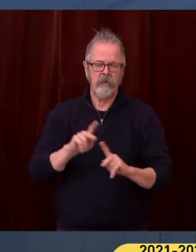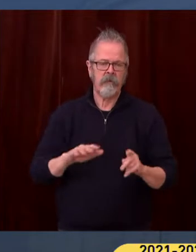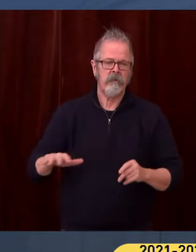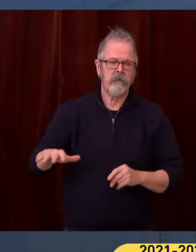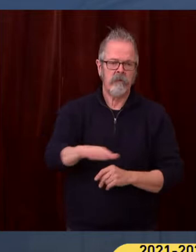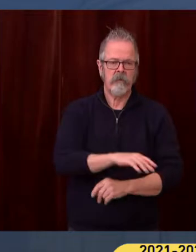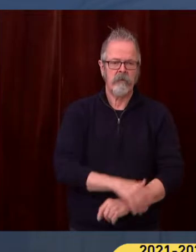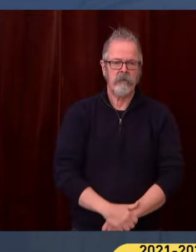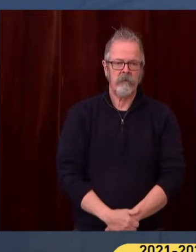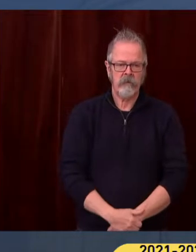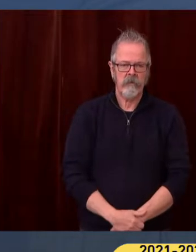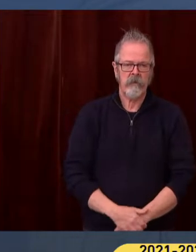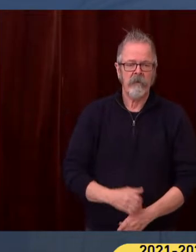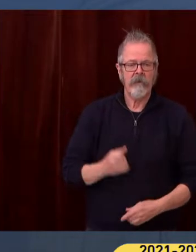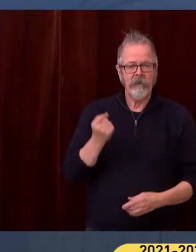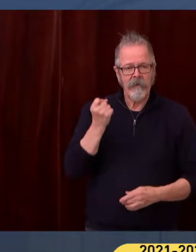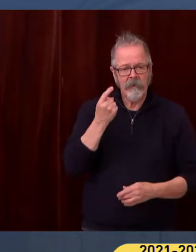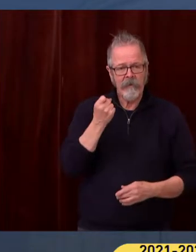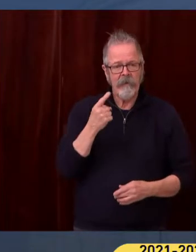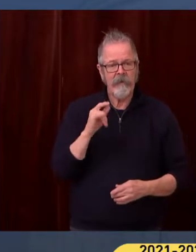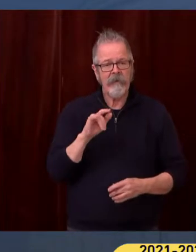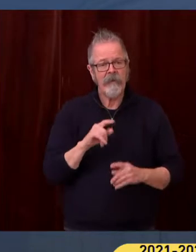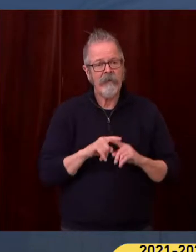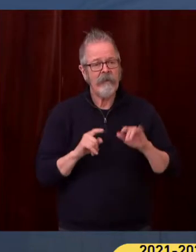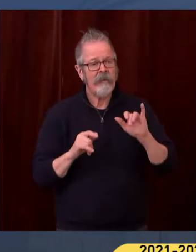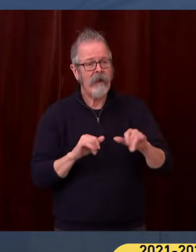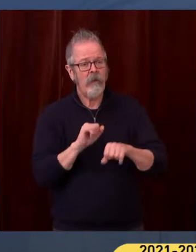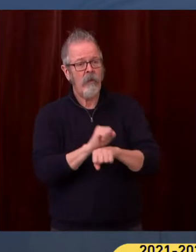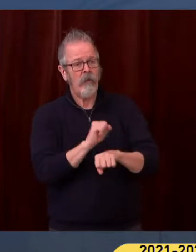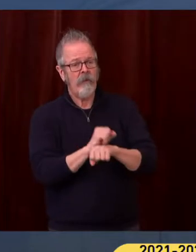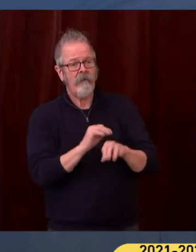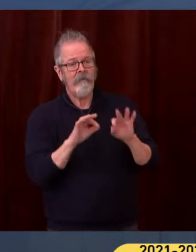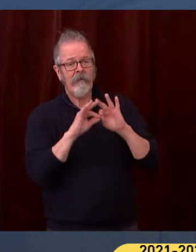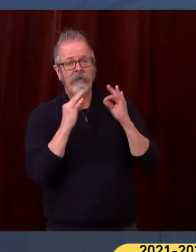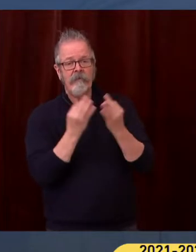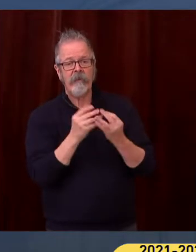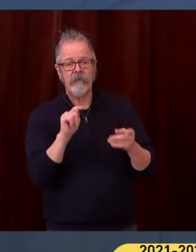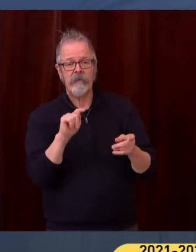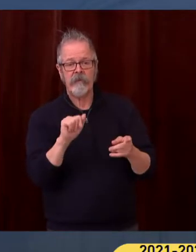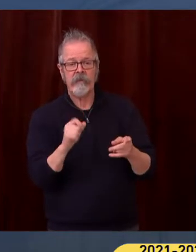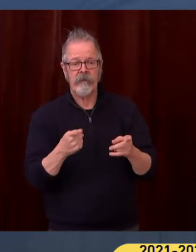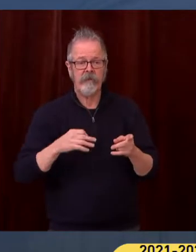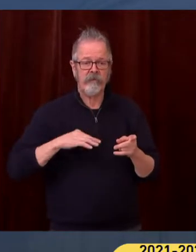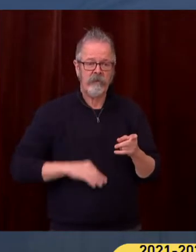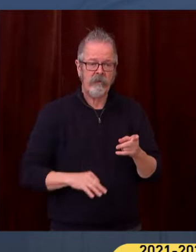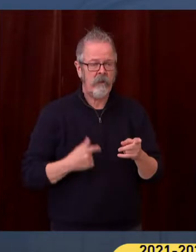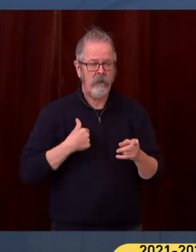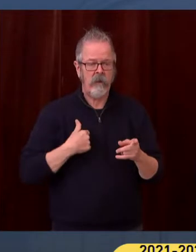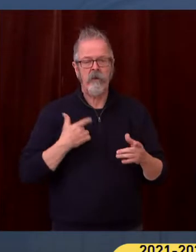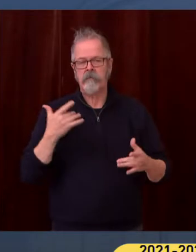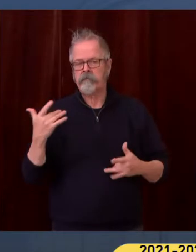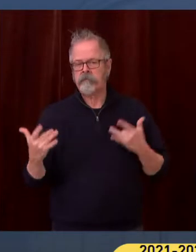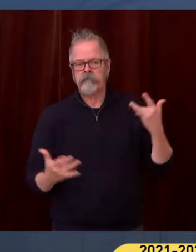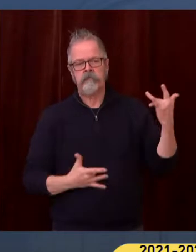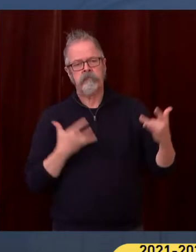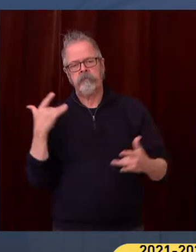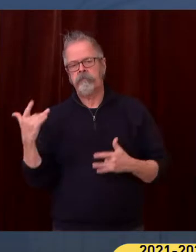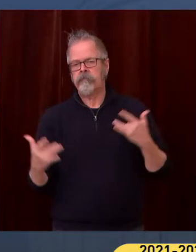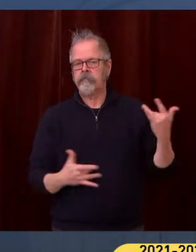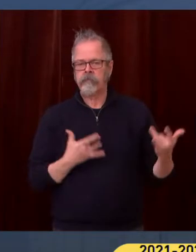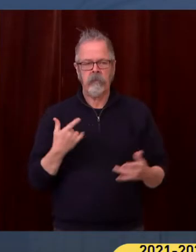inequities of our society that have become even more pronounced, and this was passed by the legislature, but never funded.